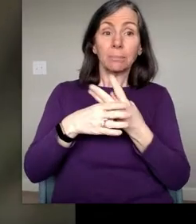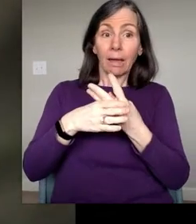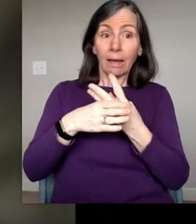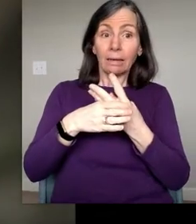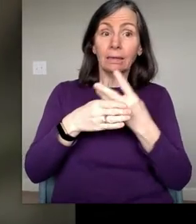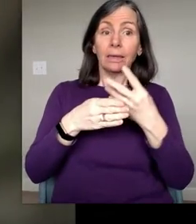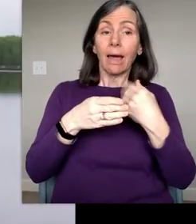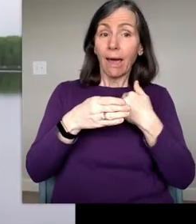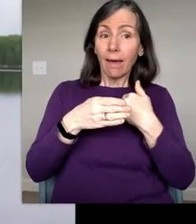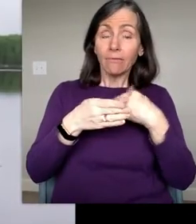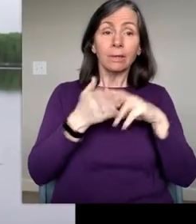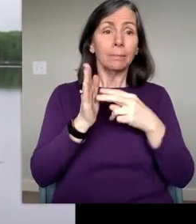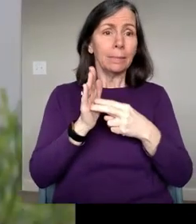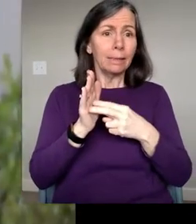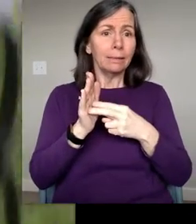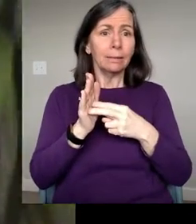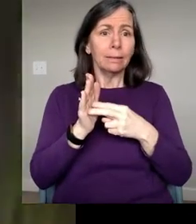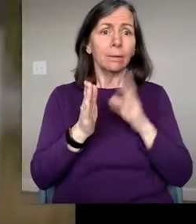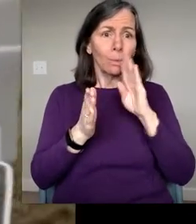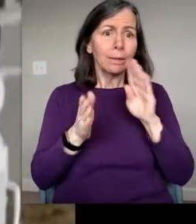reproducing.